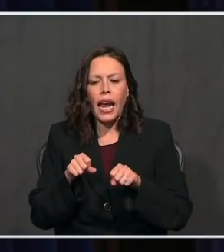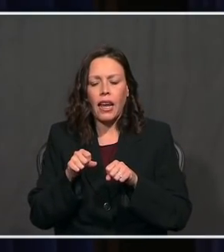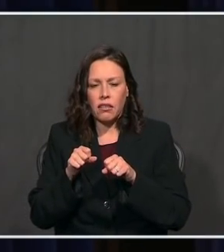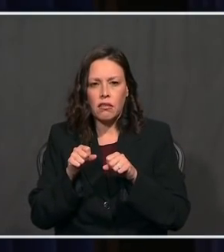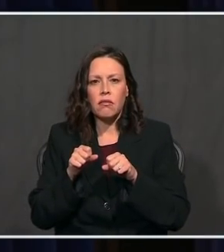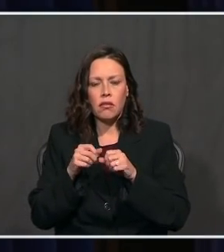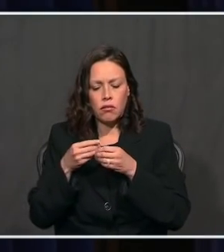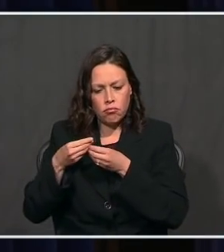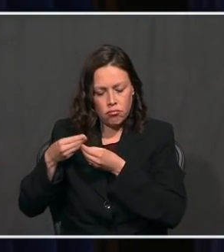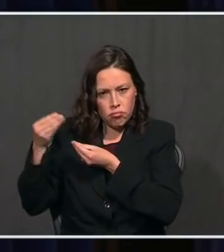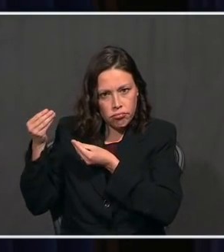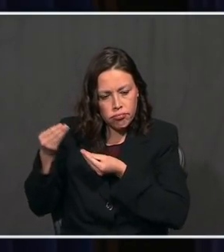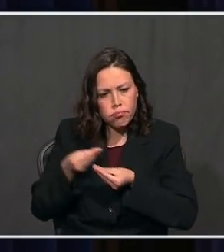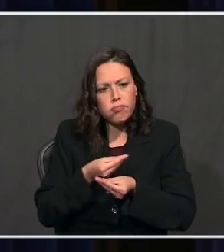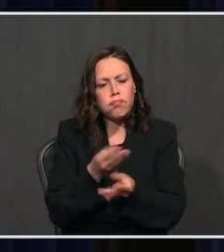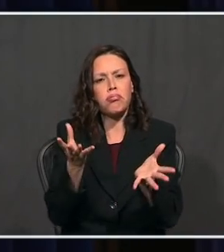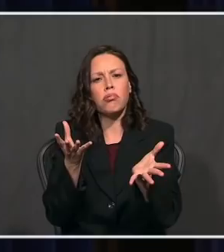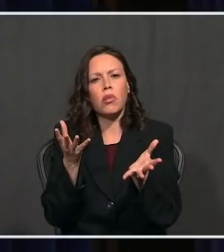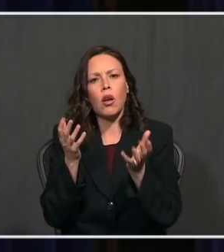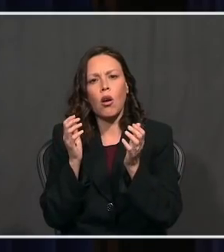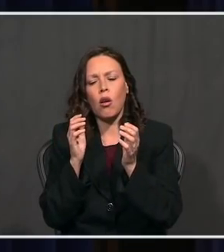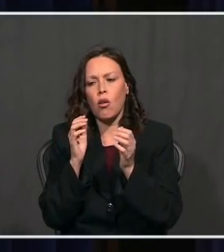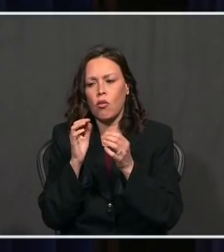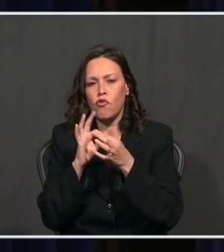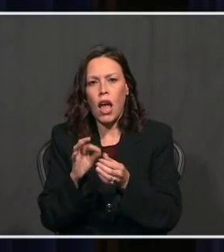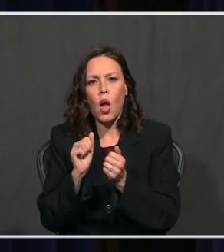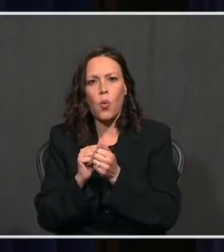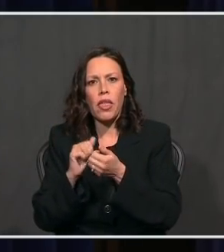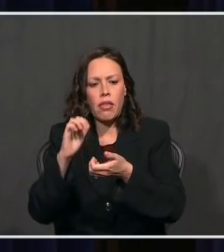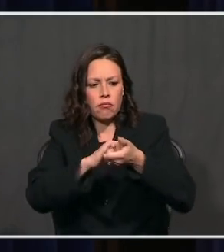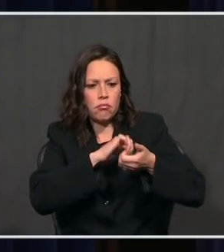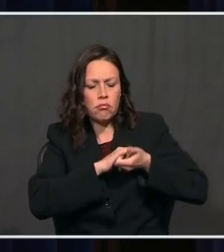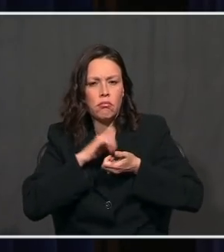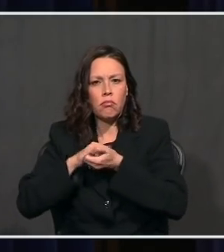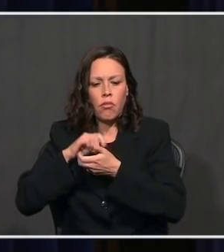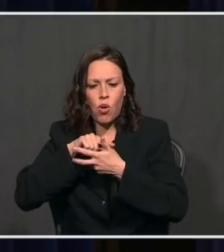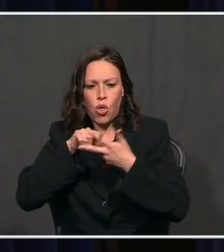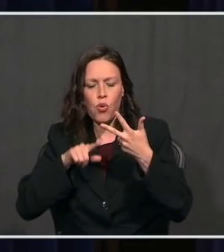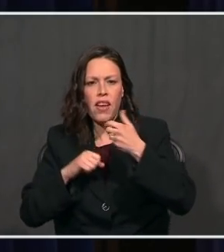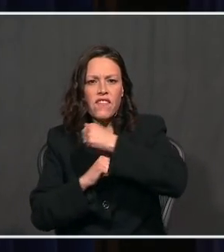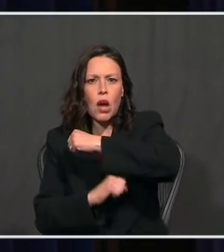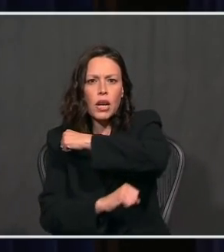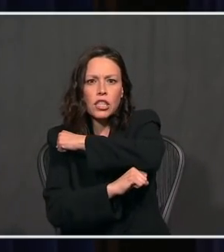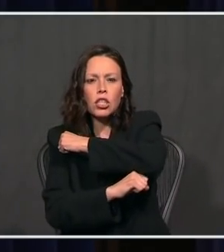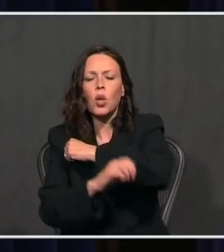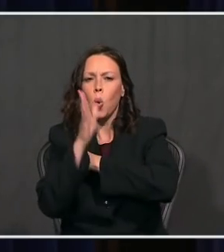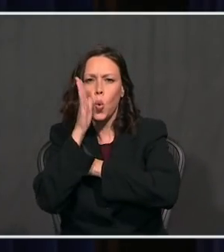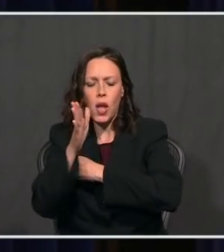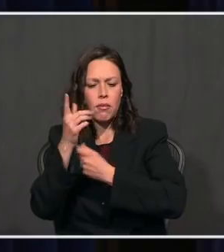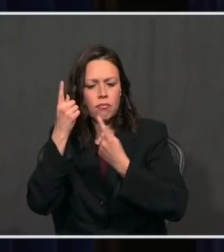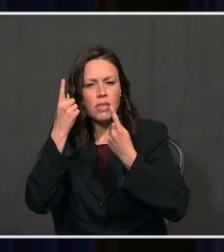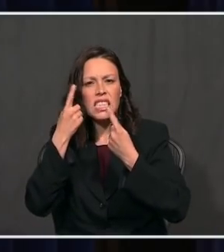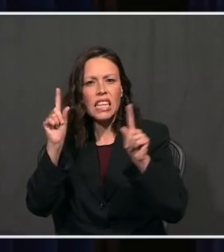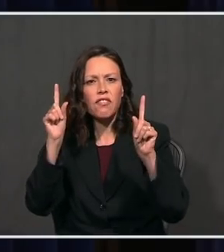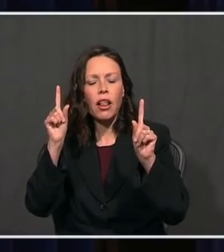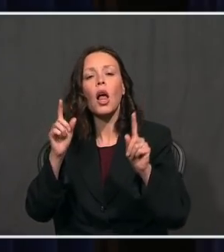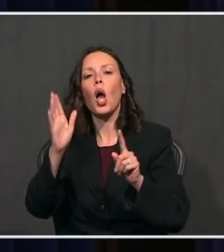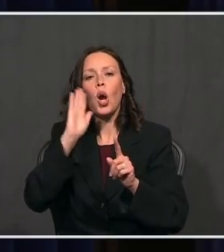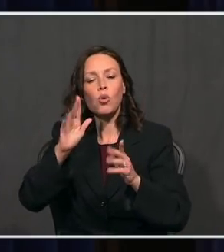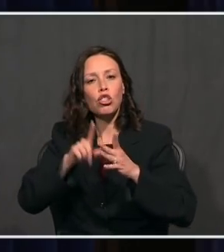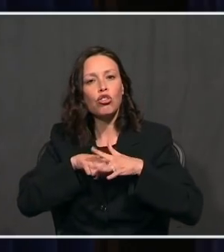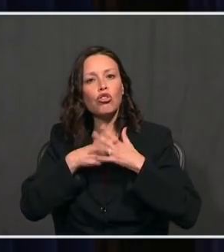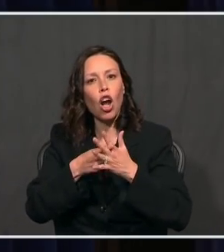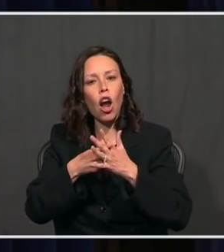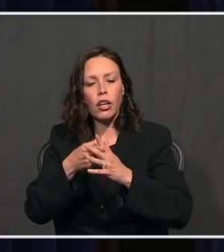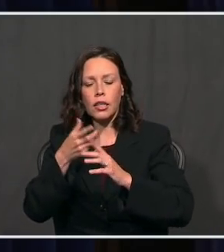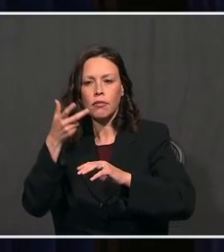this, that with our collaboration of the trifecta there, we will be successful, and we will start to